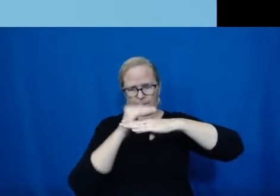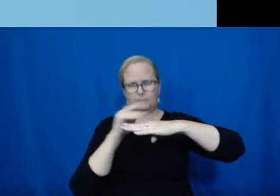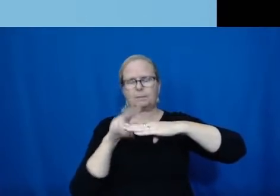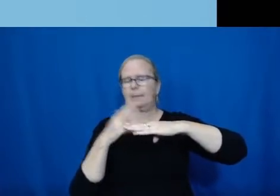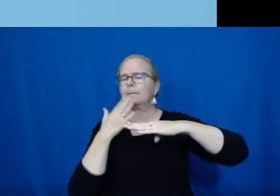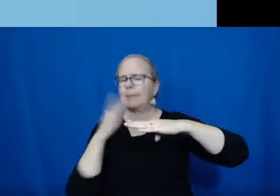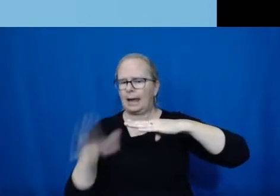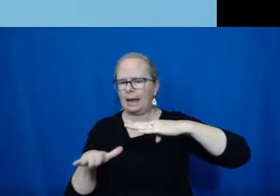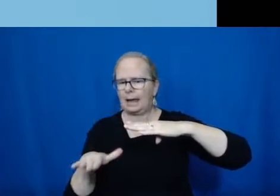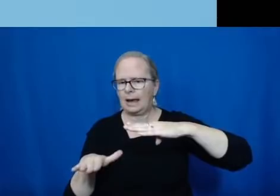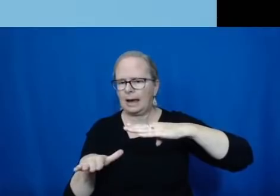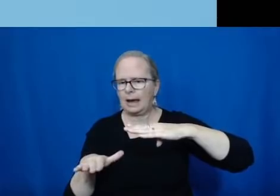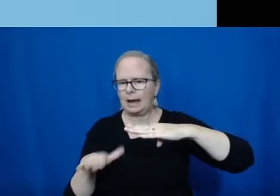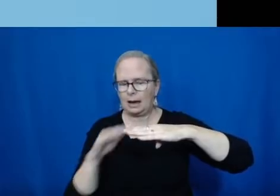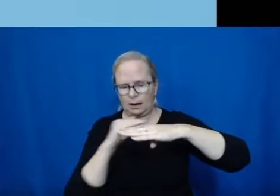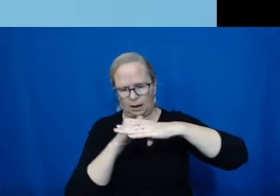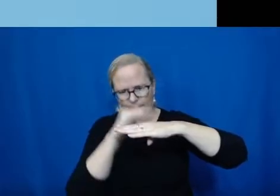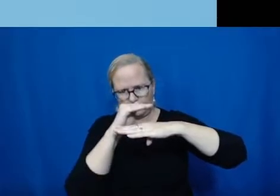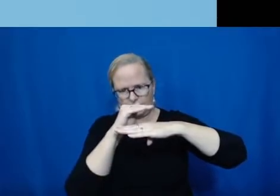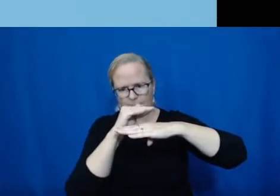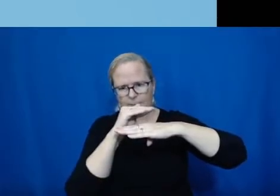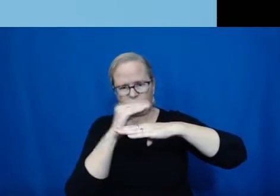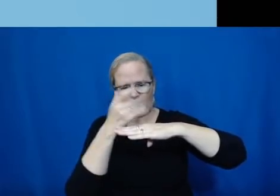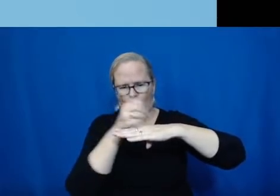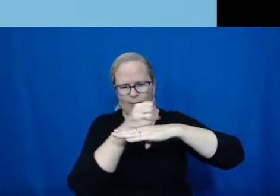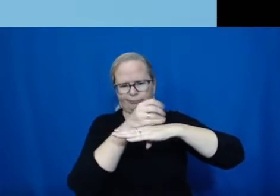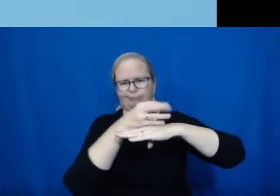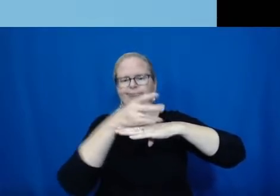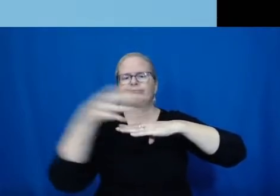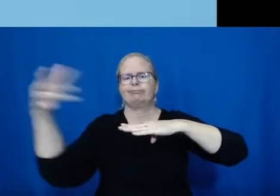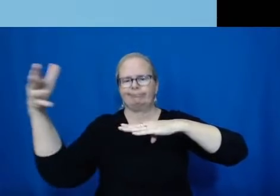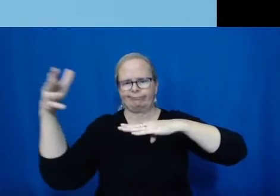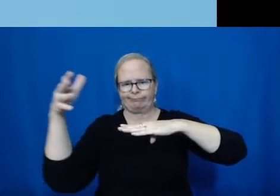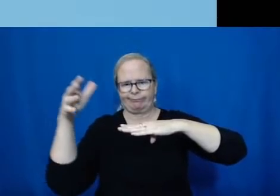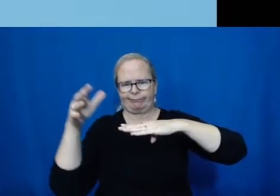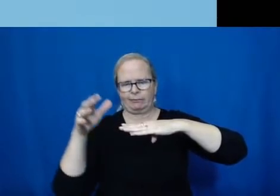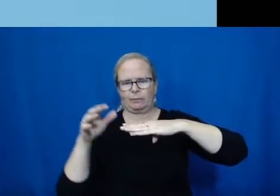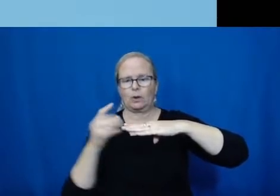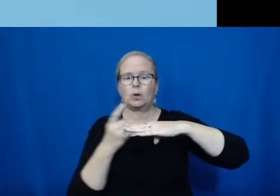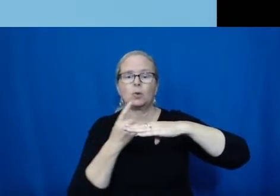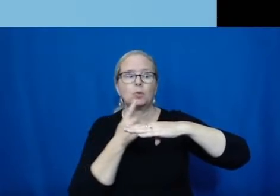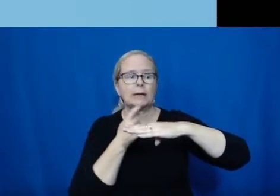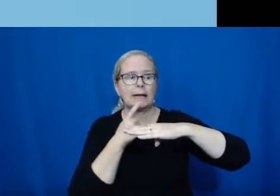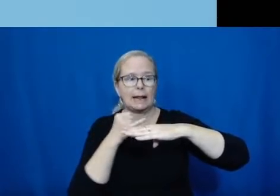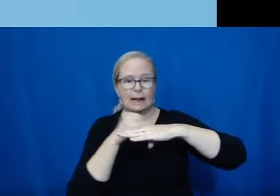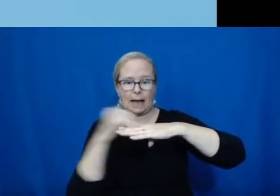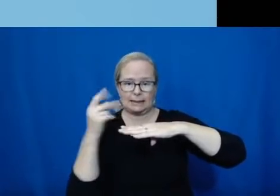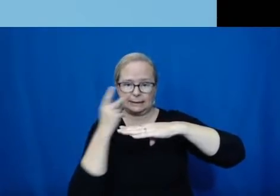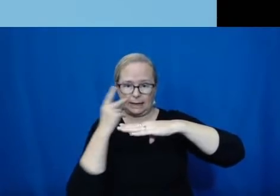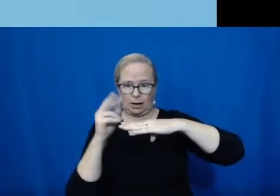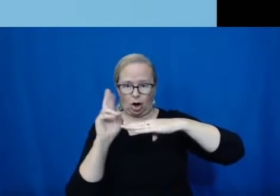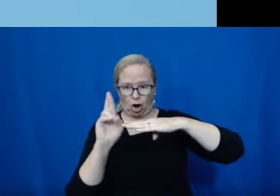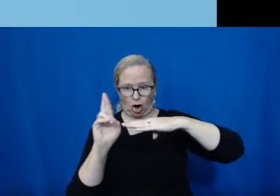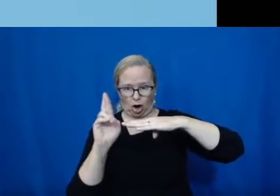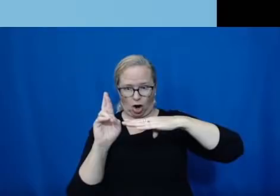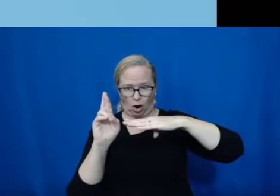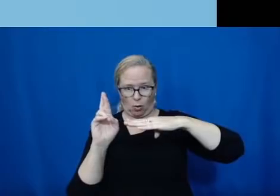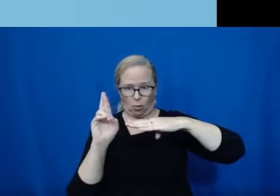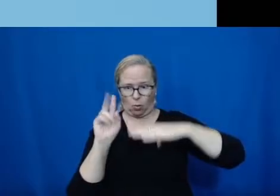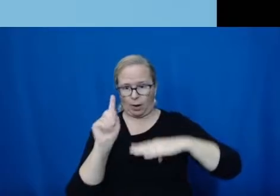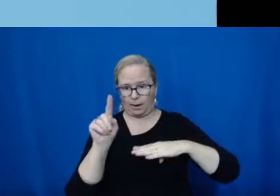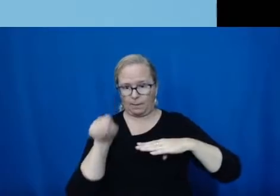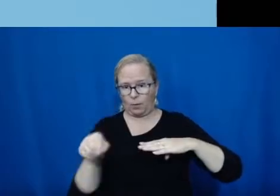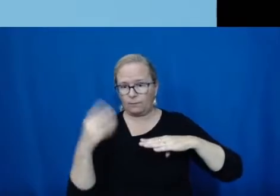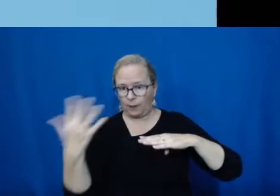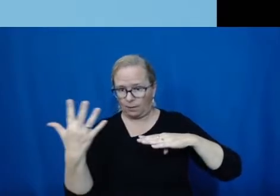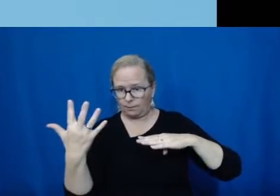of 1.5. It's good when it's below 1. That means that outbreak is dying out because each person infects less